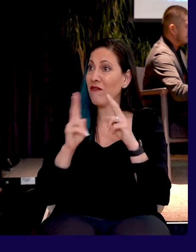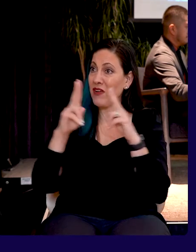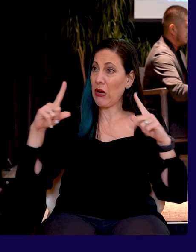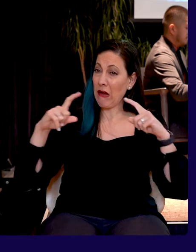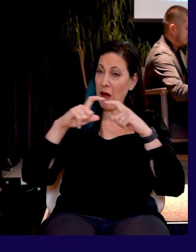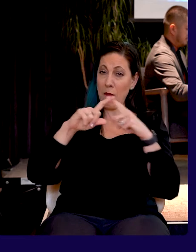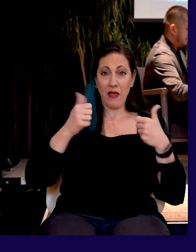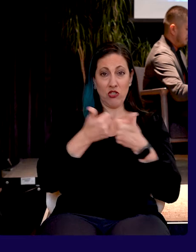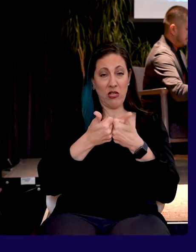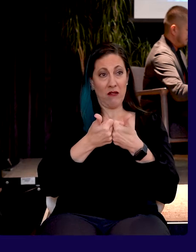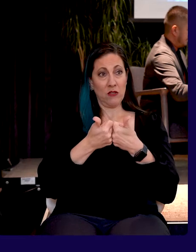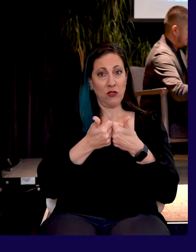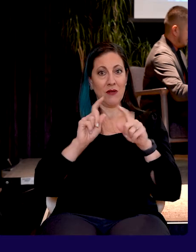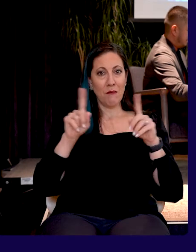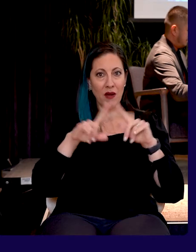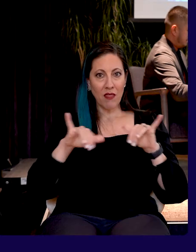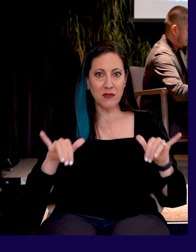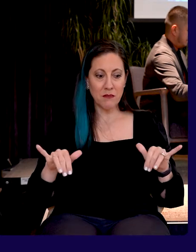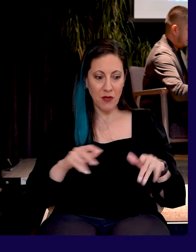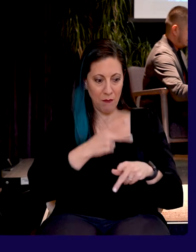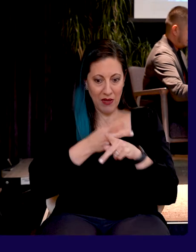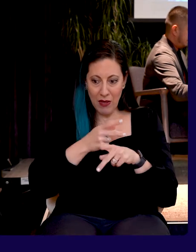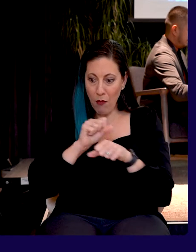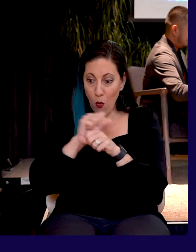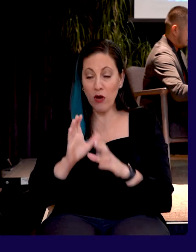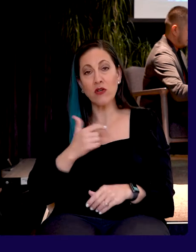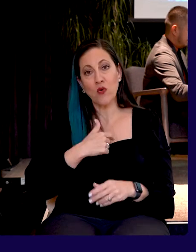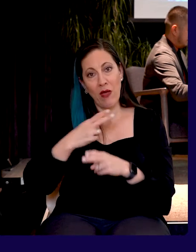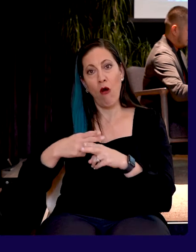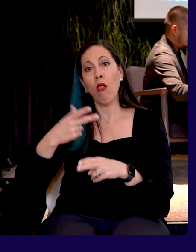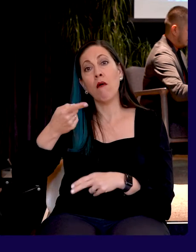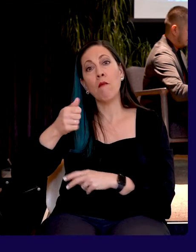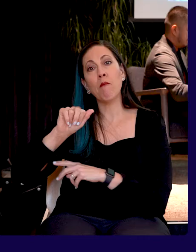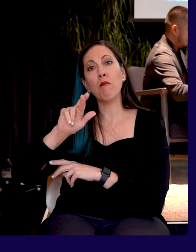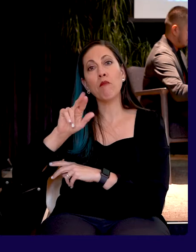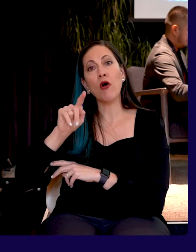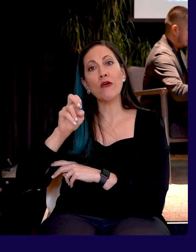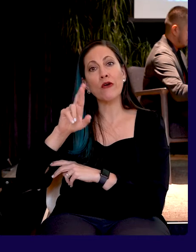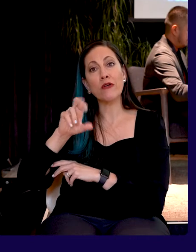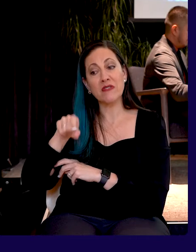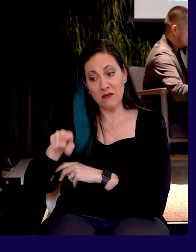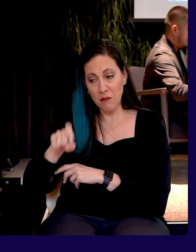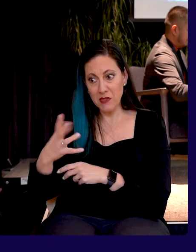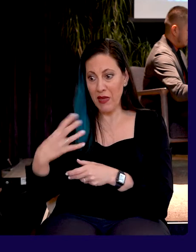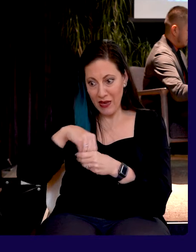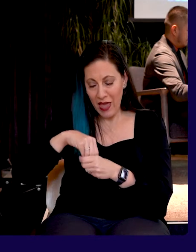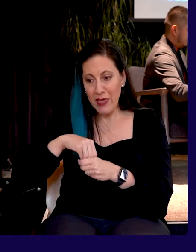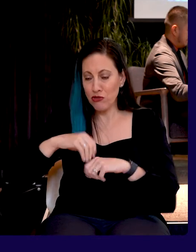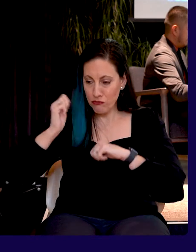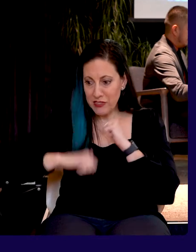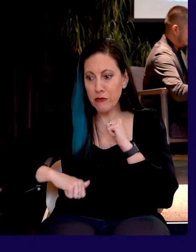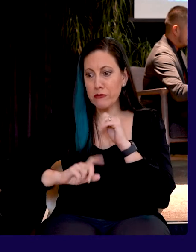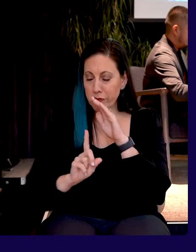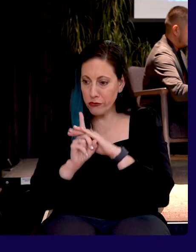challenges, all while keeping our employees, who we call partners, engaged and resilient and